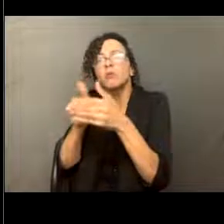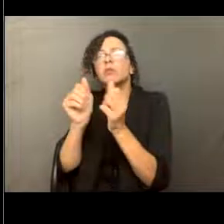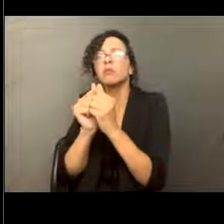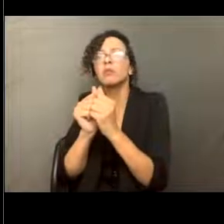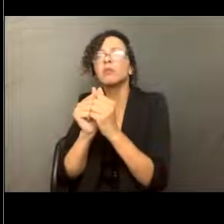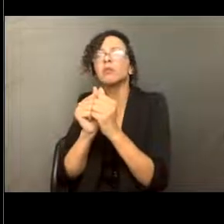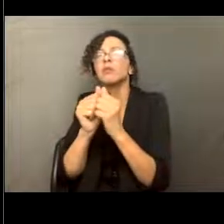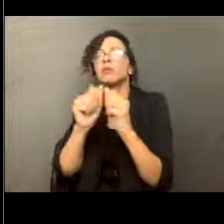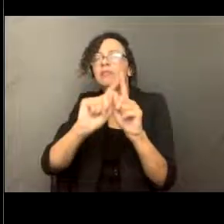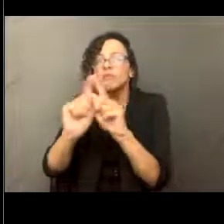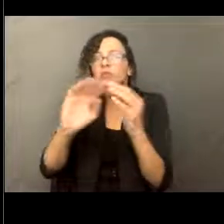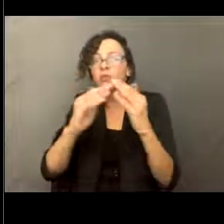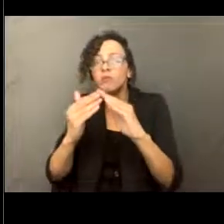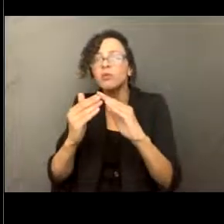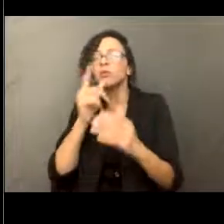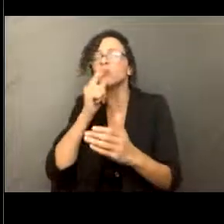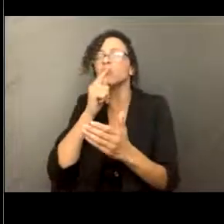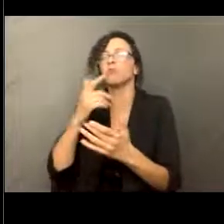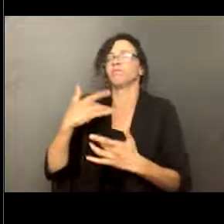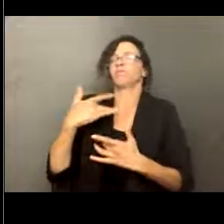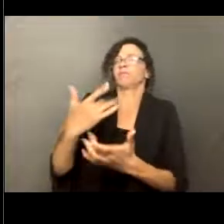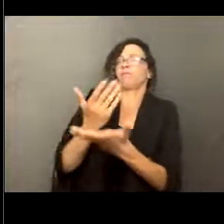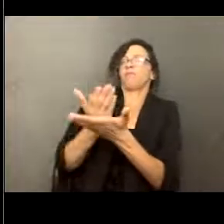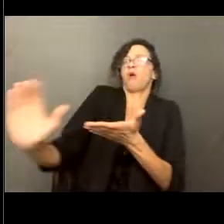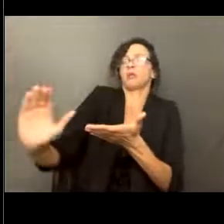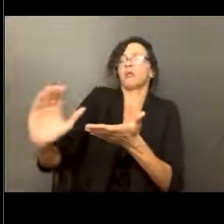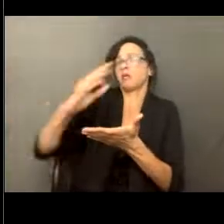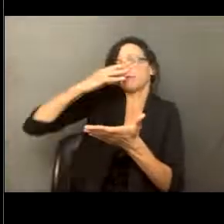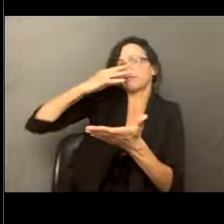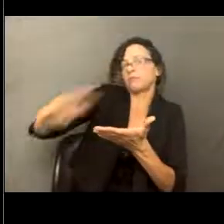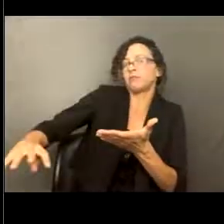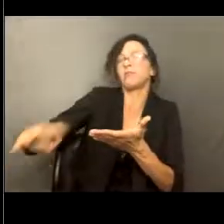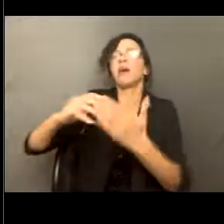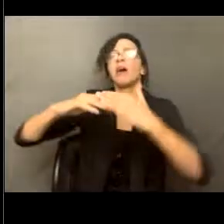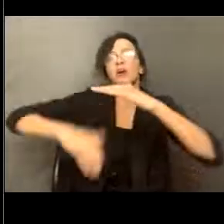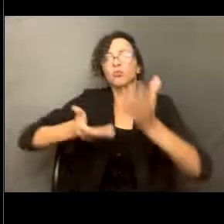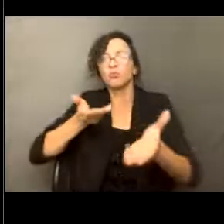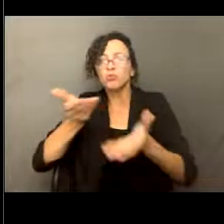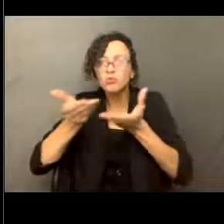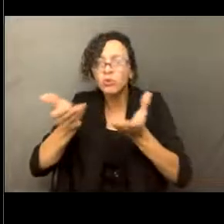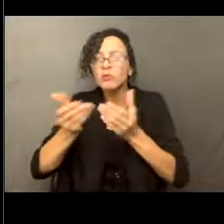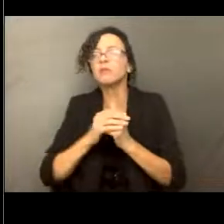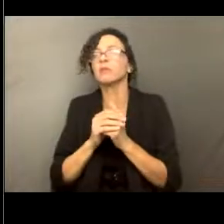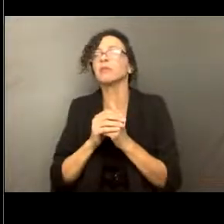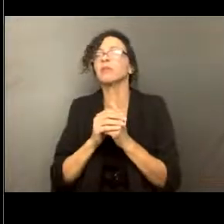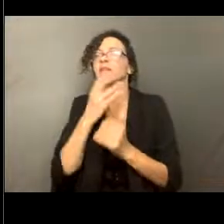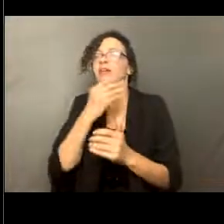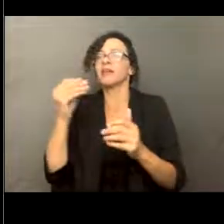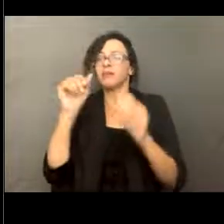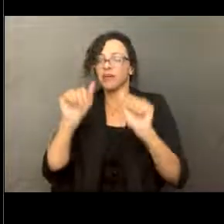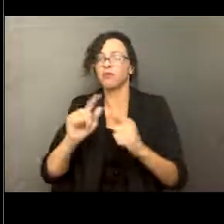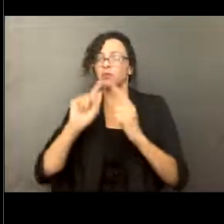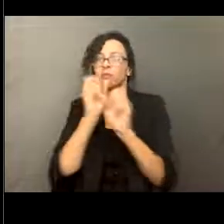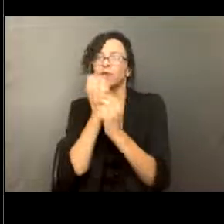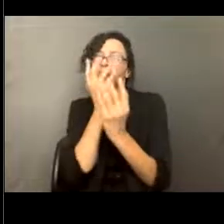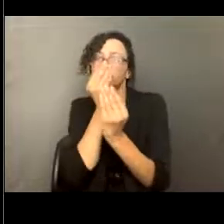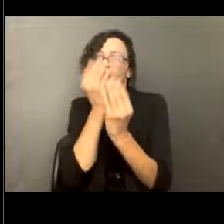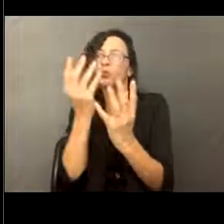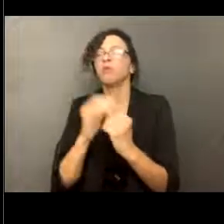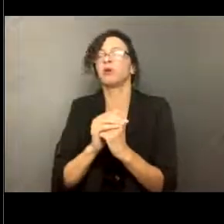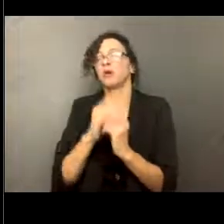communities that have been historically marginalized in the past, and being able to beautify and create green